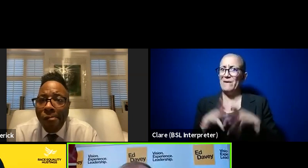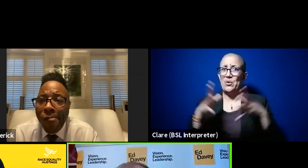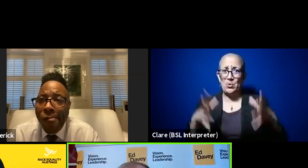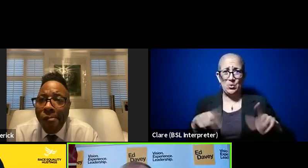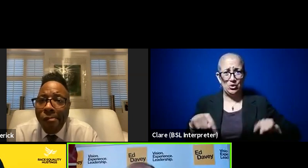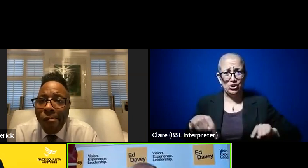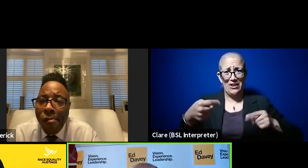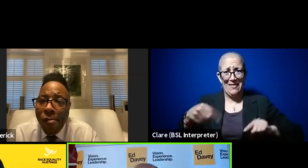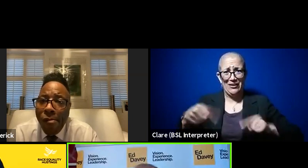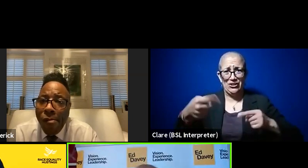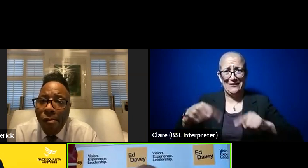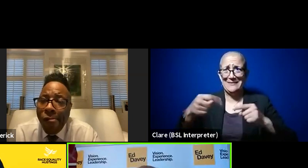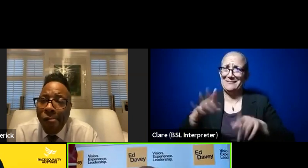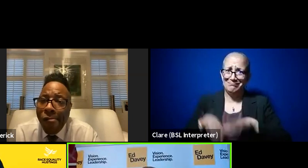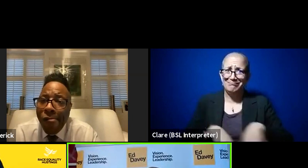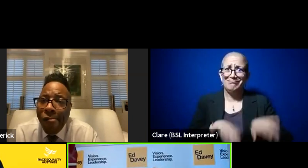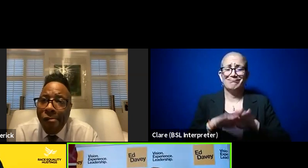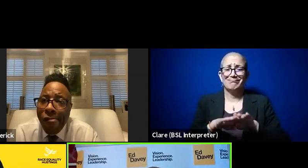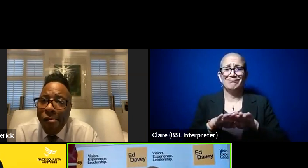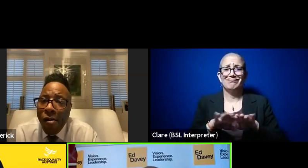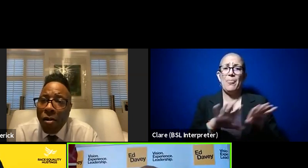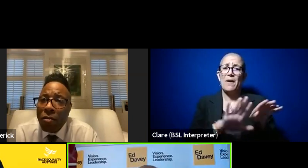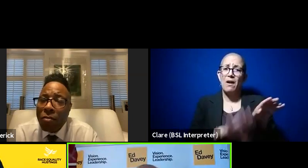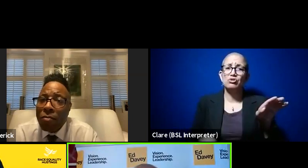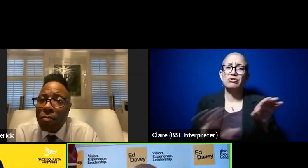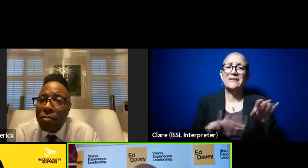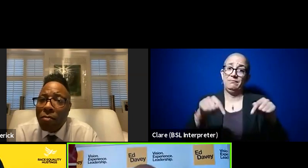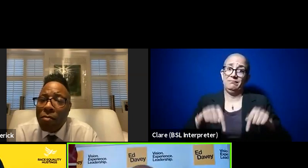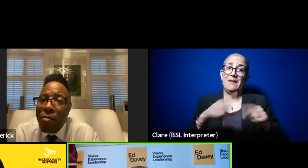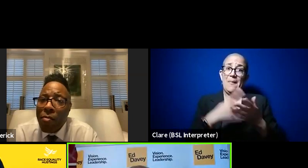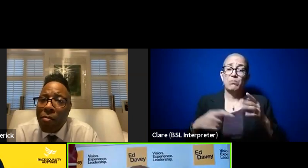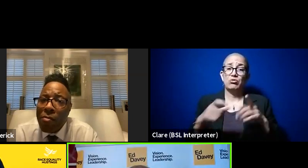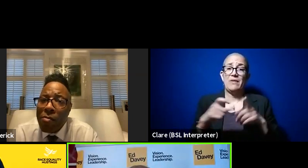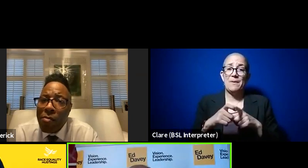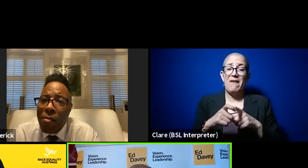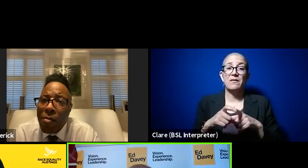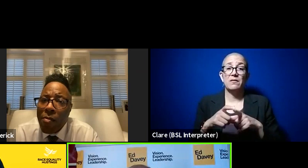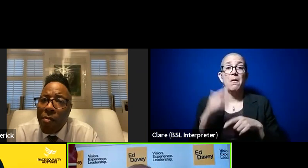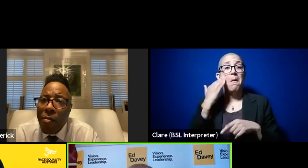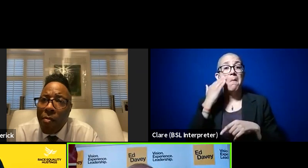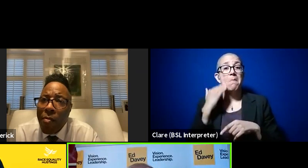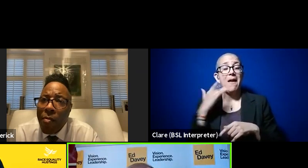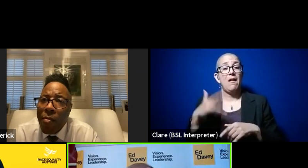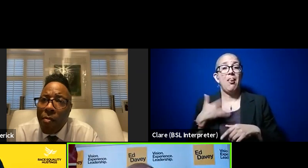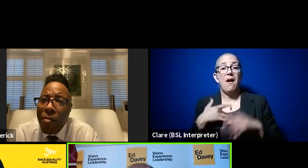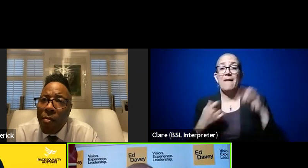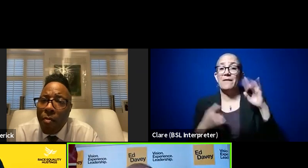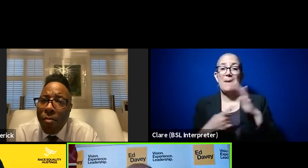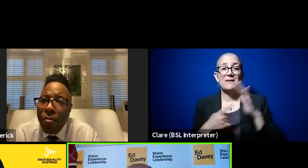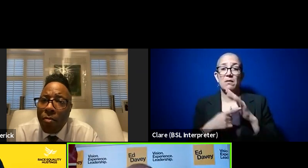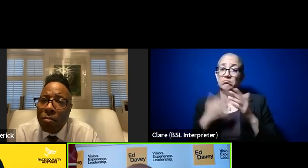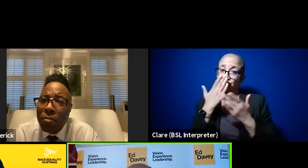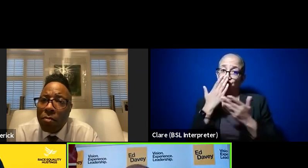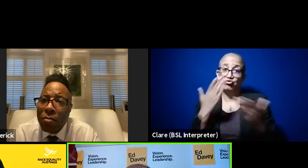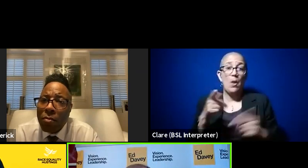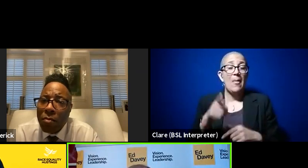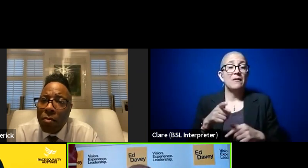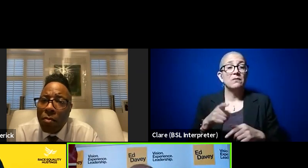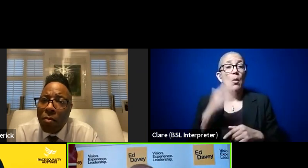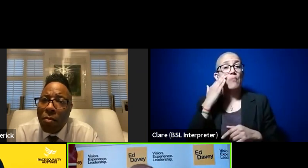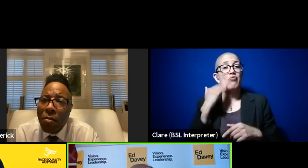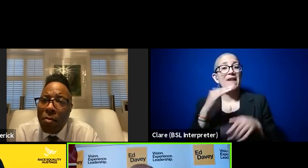our country inside the Liberal Democrats. I think Black Lives Matter showed that on the racial equality